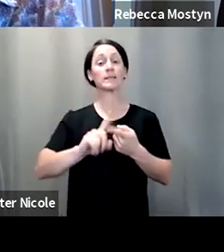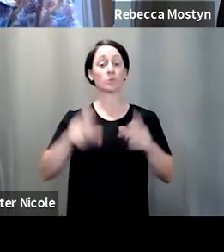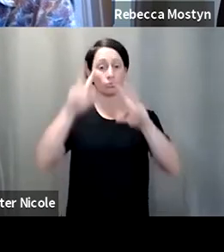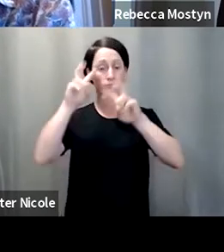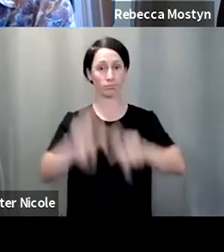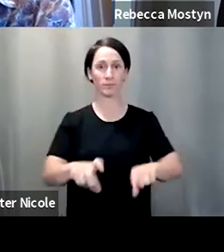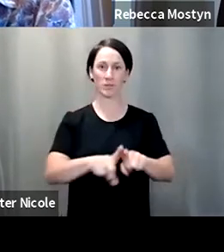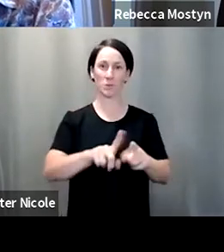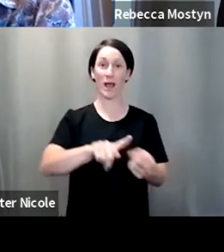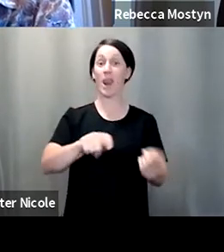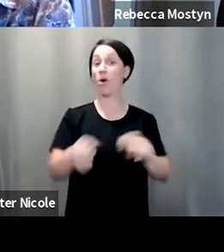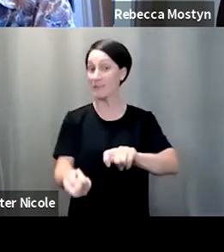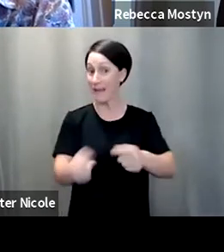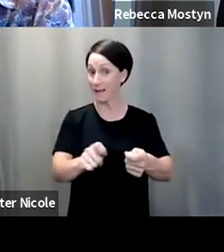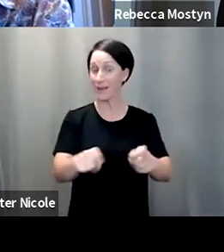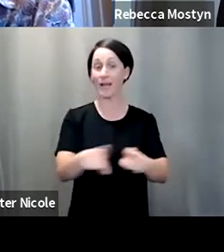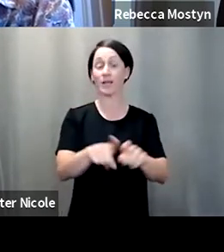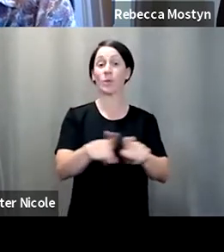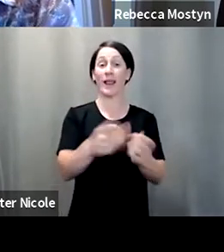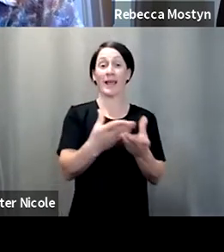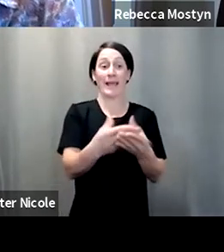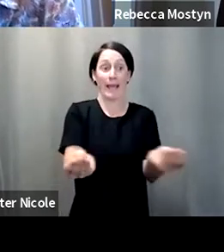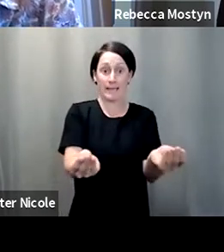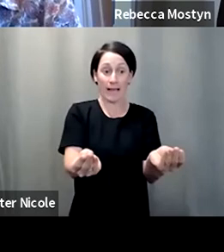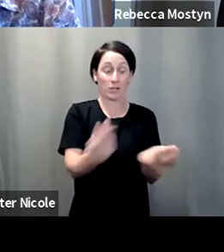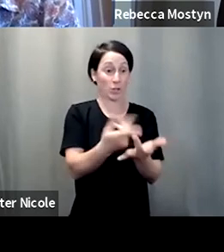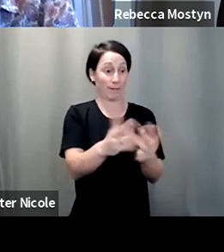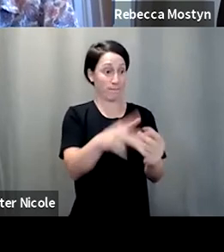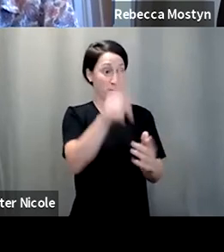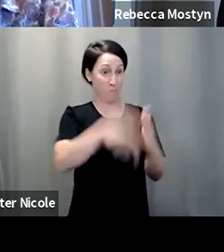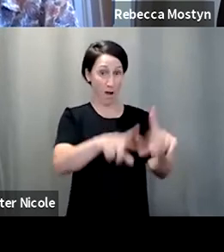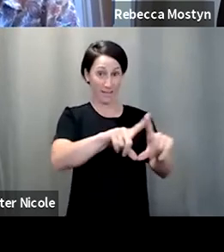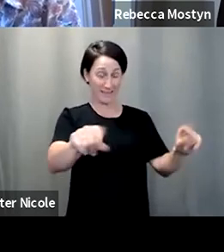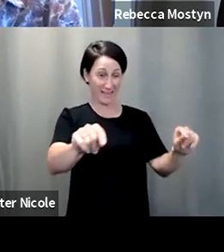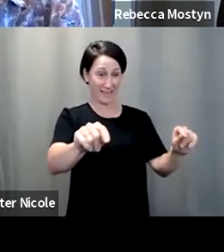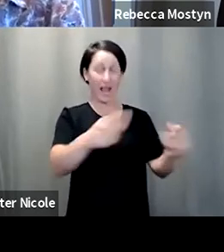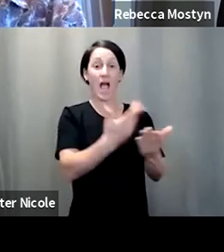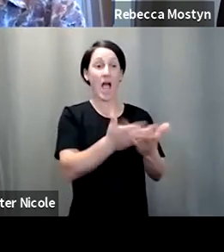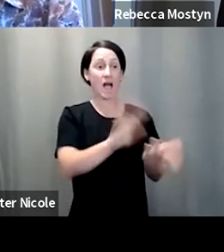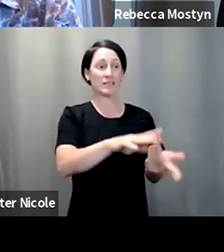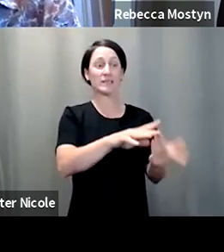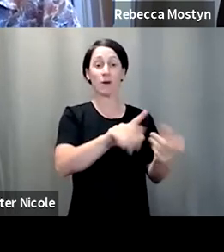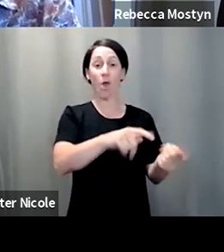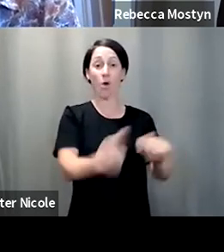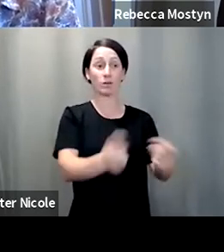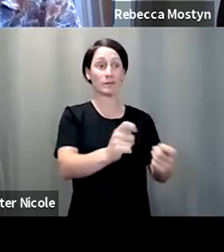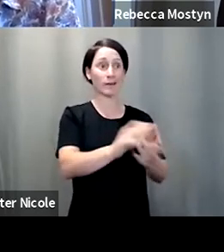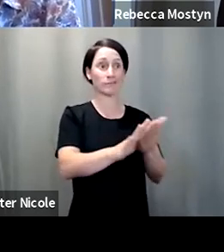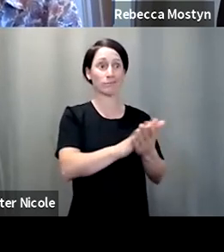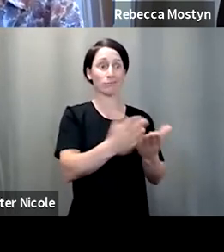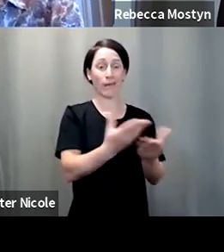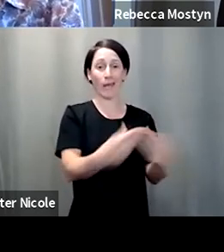of lockdowns and cancellations, and kind of how what the effect of those are on terms of